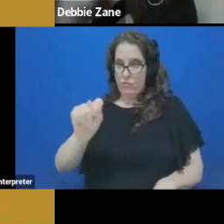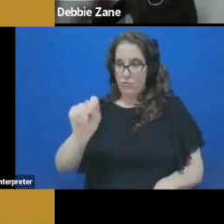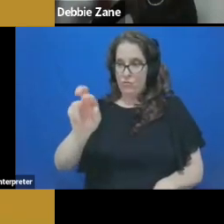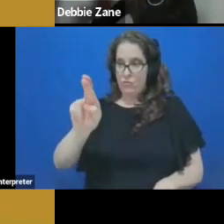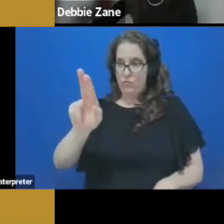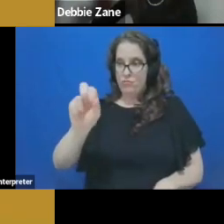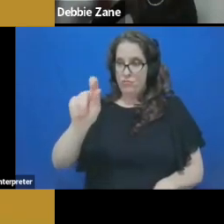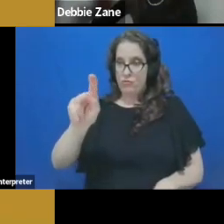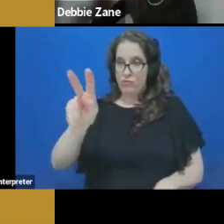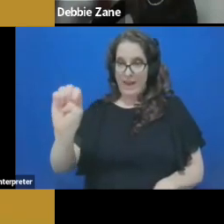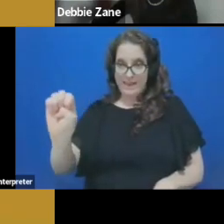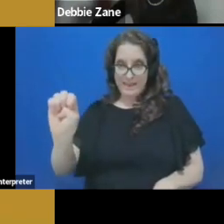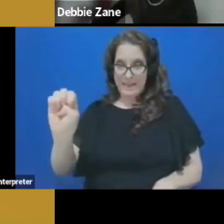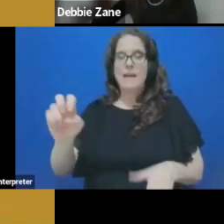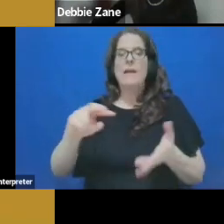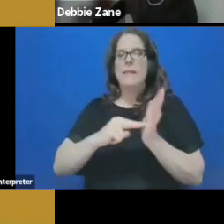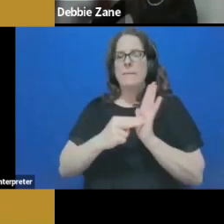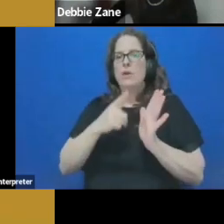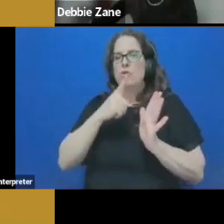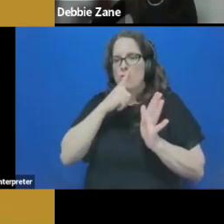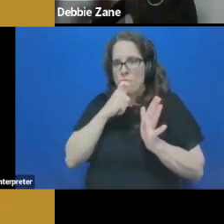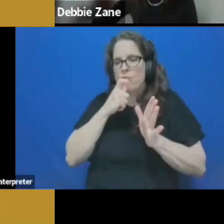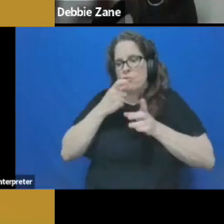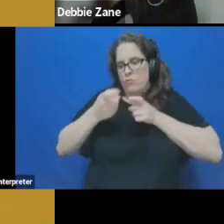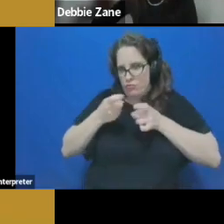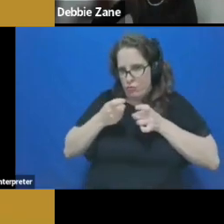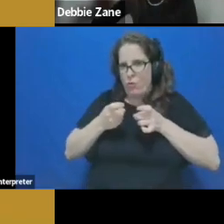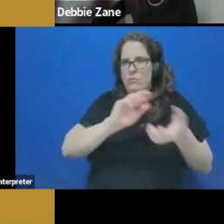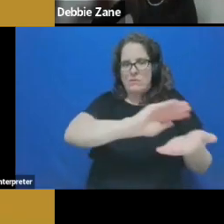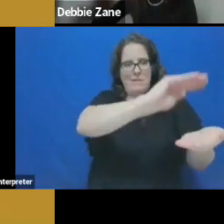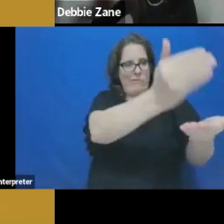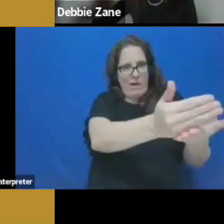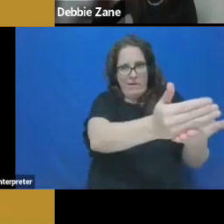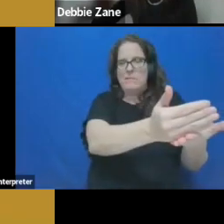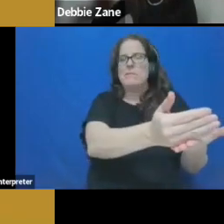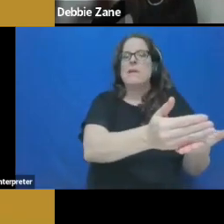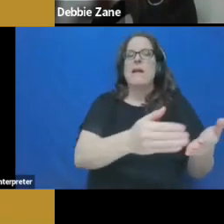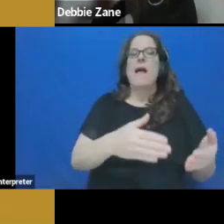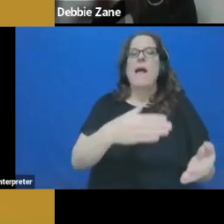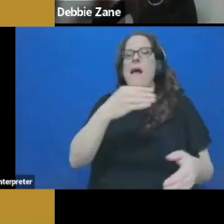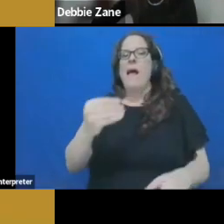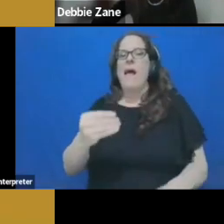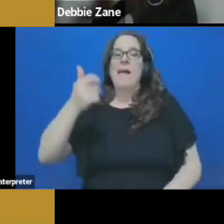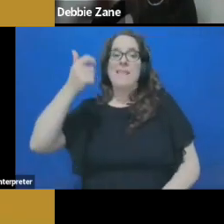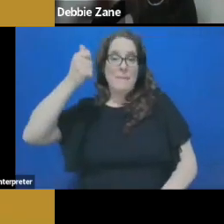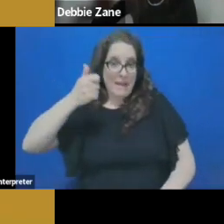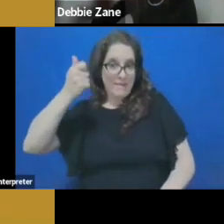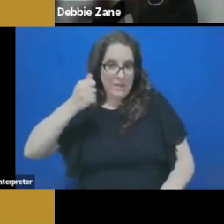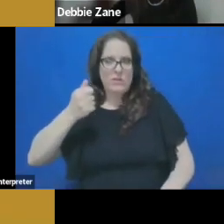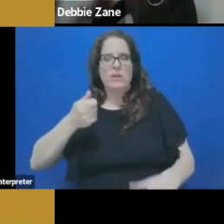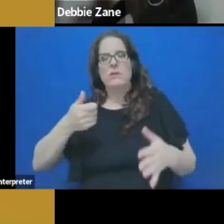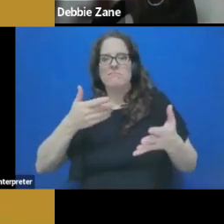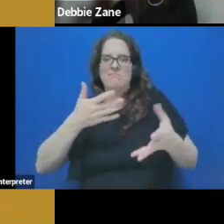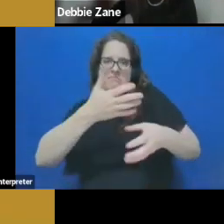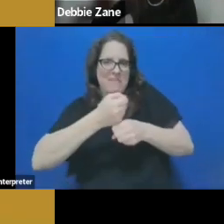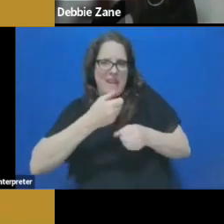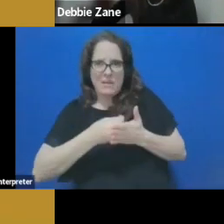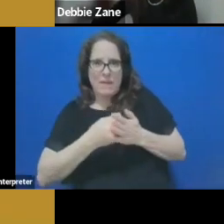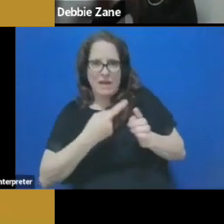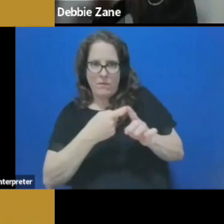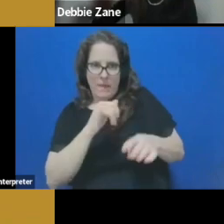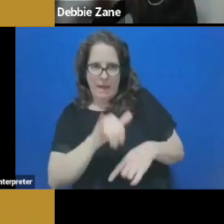that receive income or assets from the trust. The trust document explains the trustee's